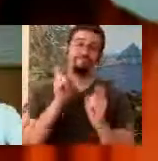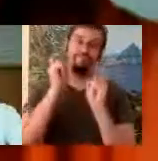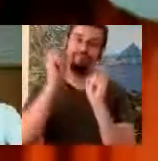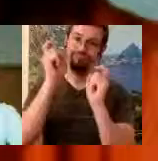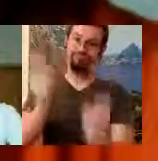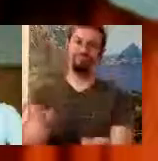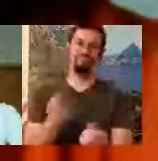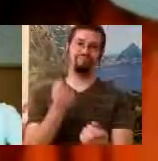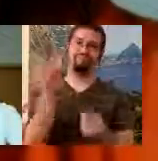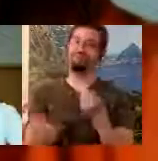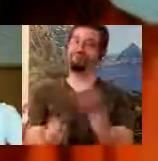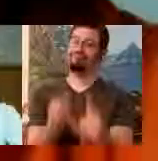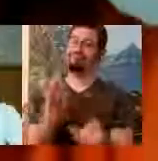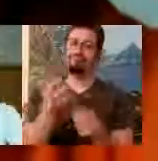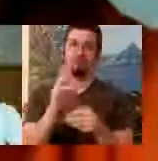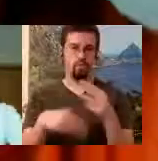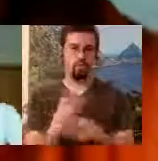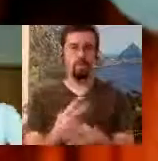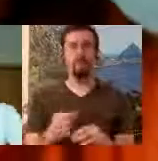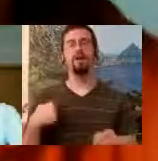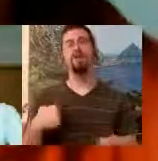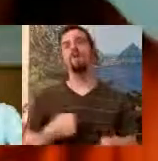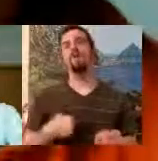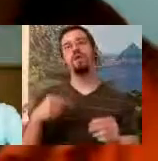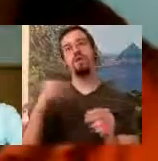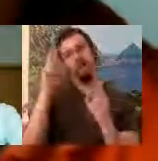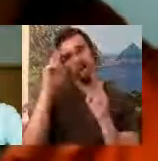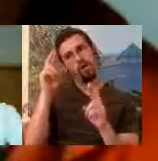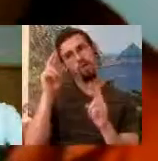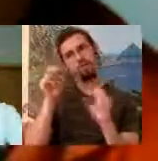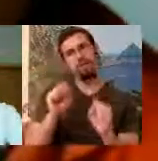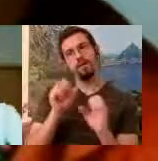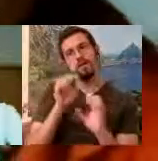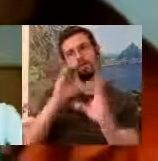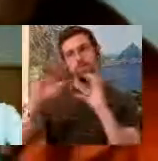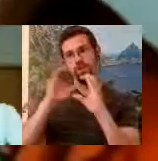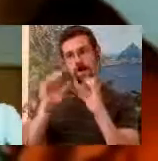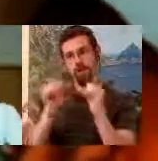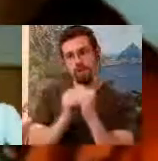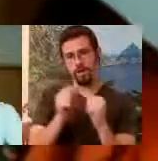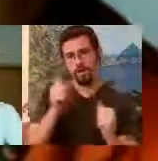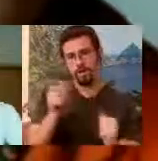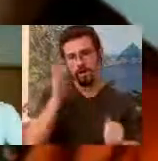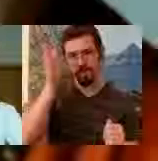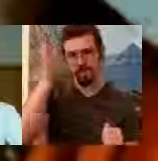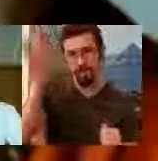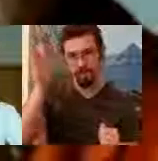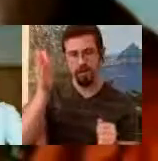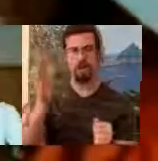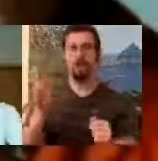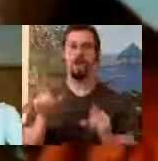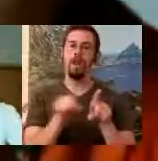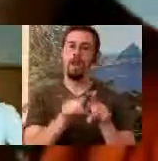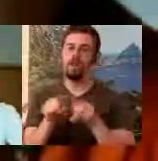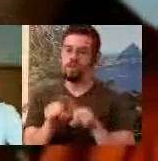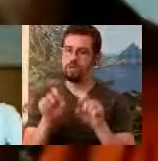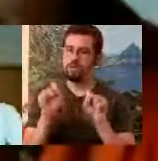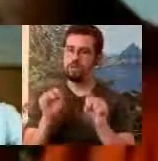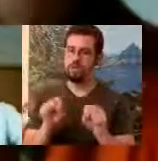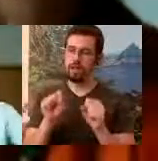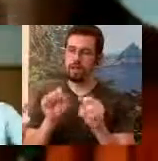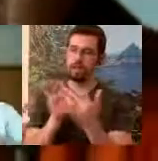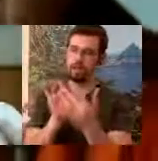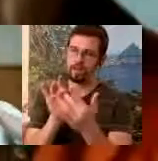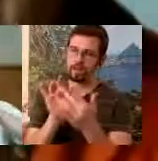ahead. We hope to communicate with you in the future and also to have a connection with you to